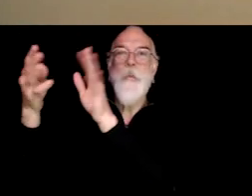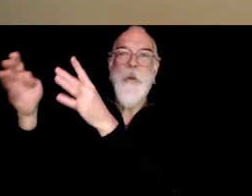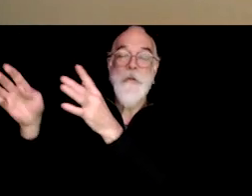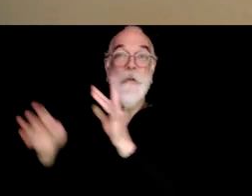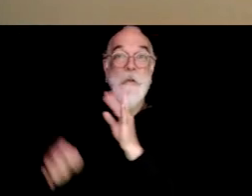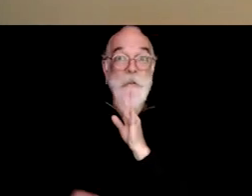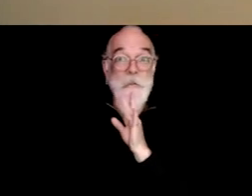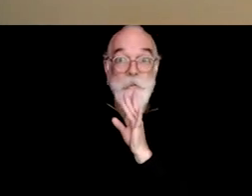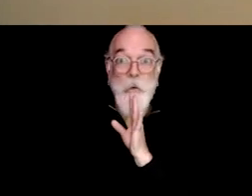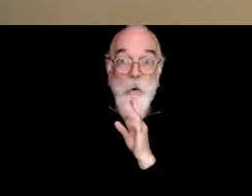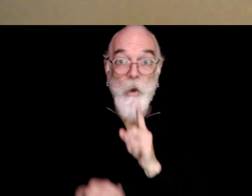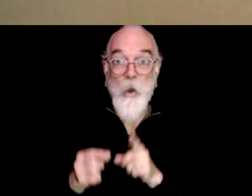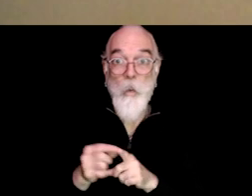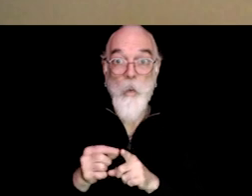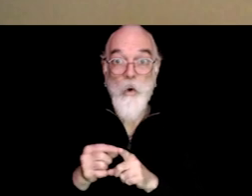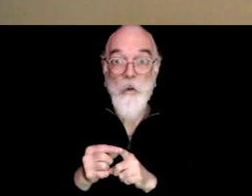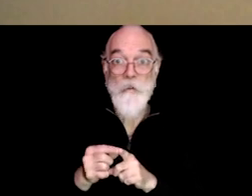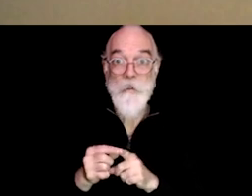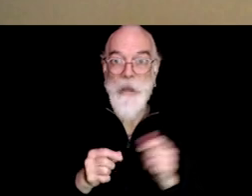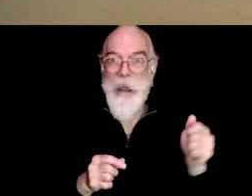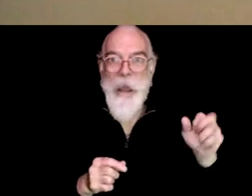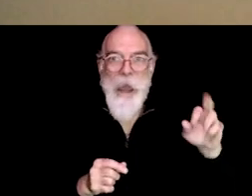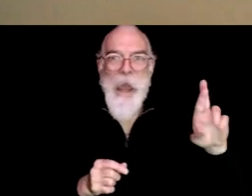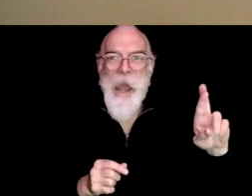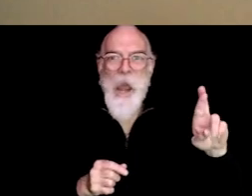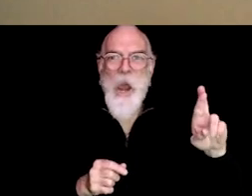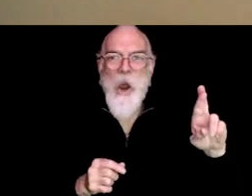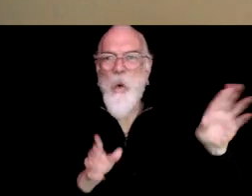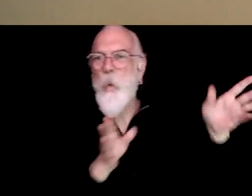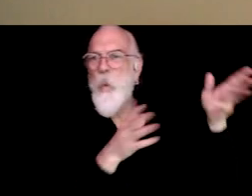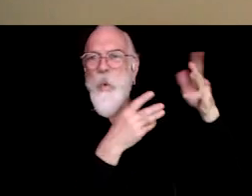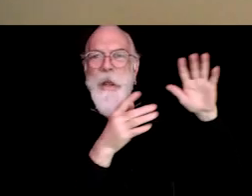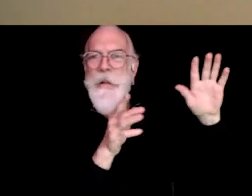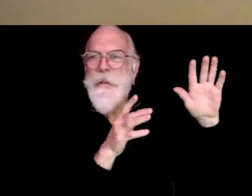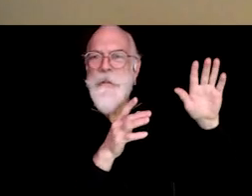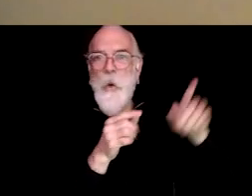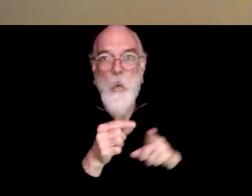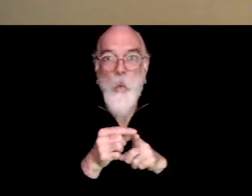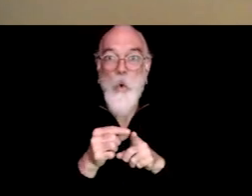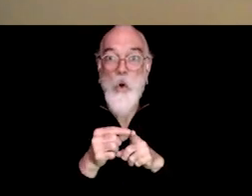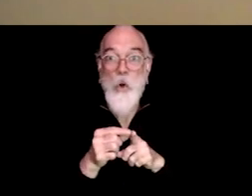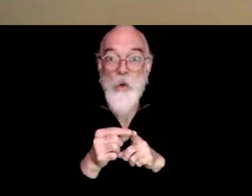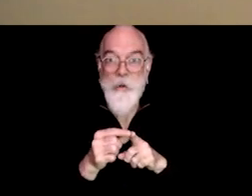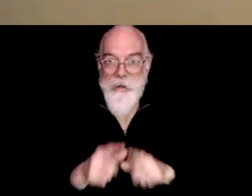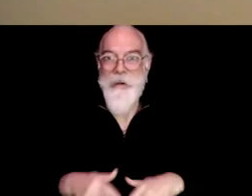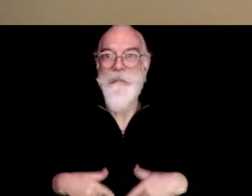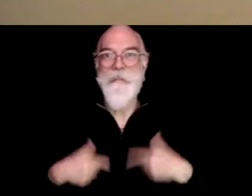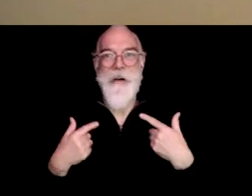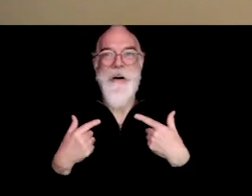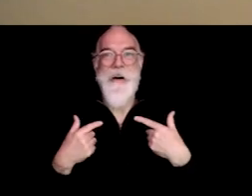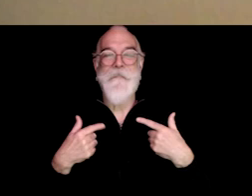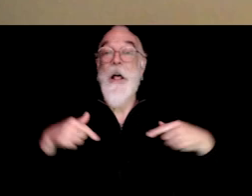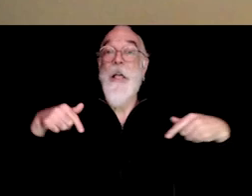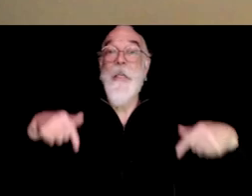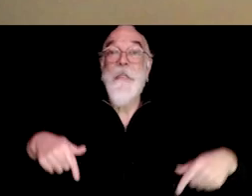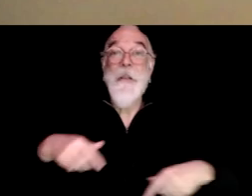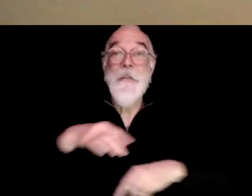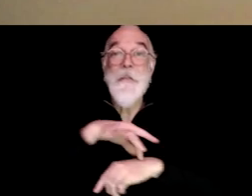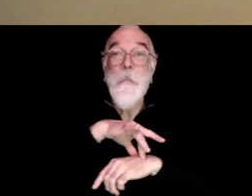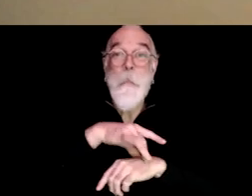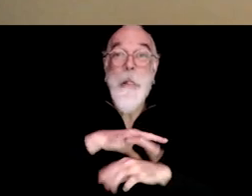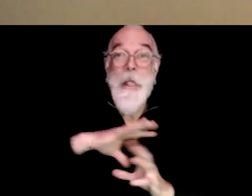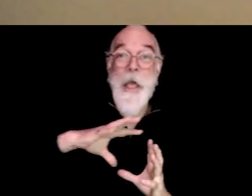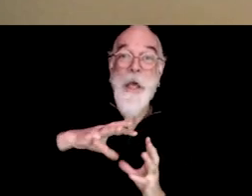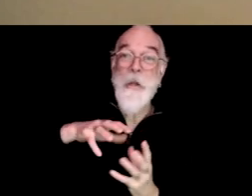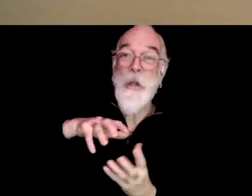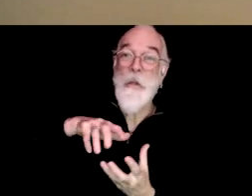air, wind, all alive. This is a small planet. We breathe what the